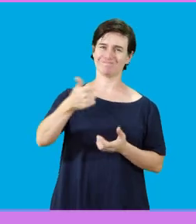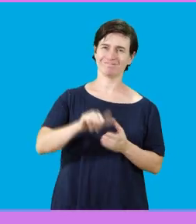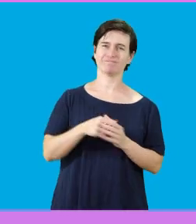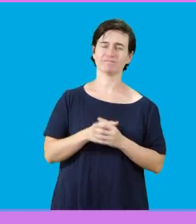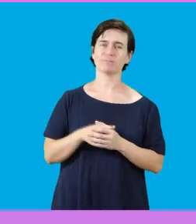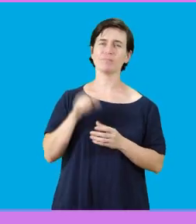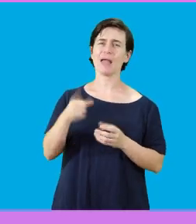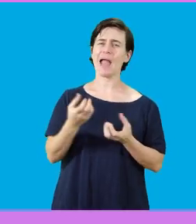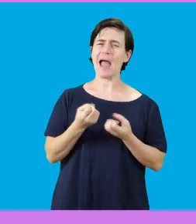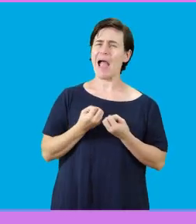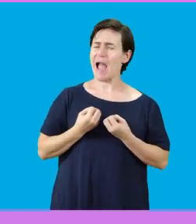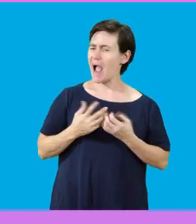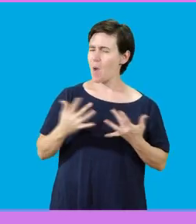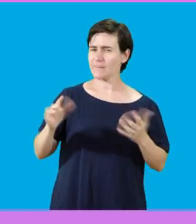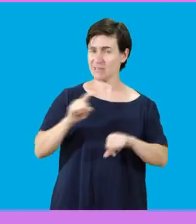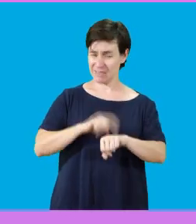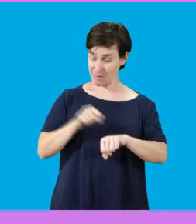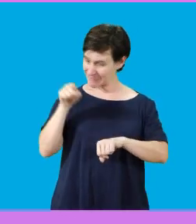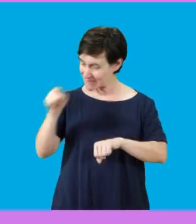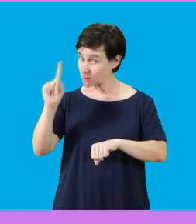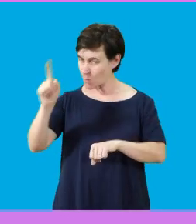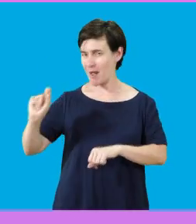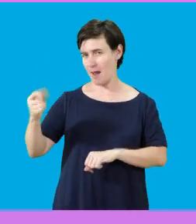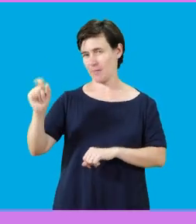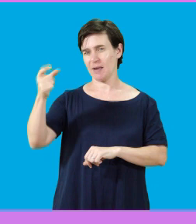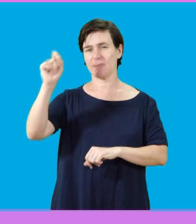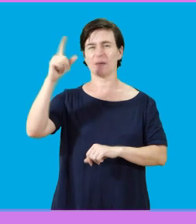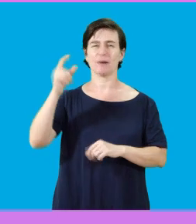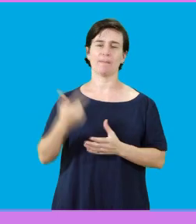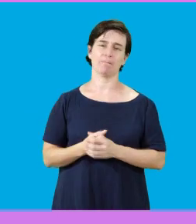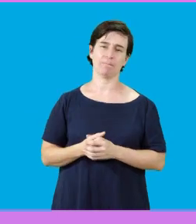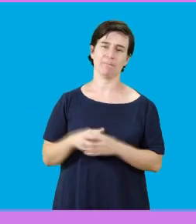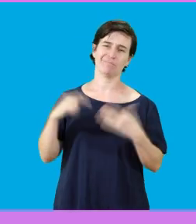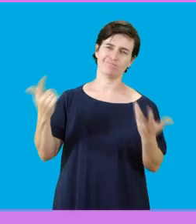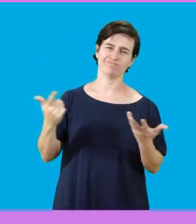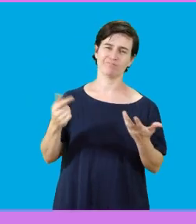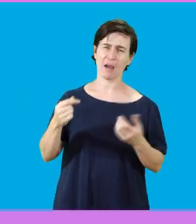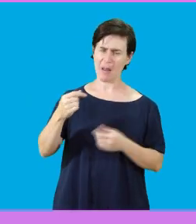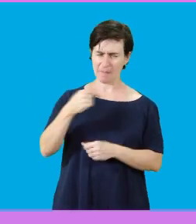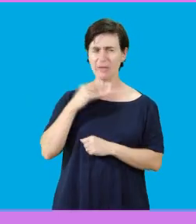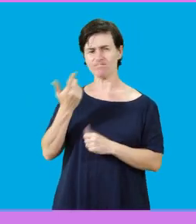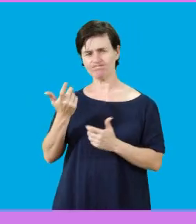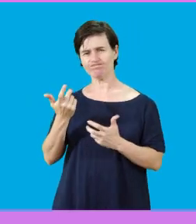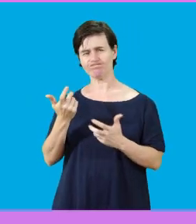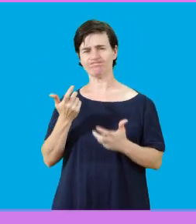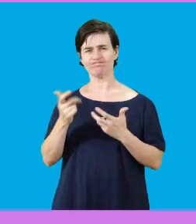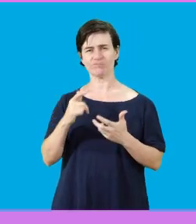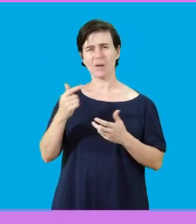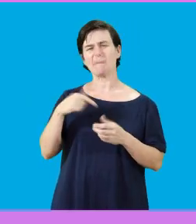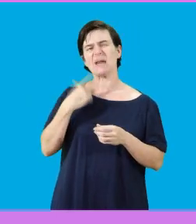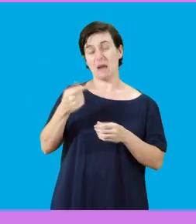event has occurred relative to the number of trials of that particular event. Trials meaning that the number of times you've